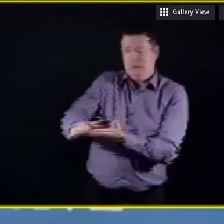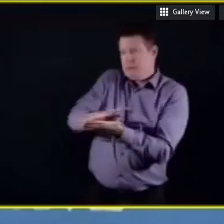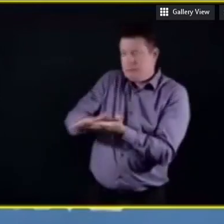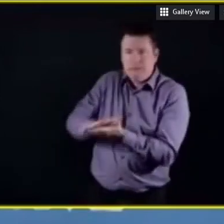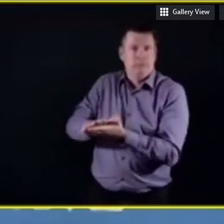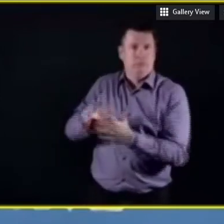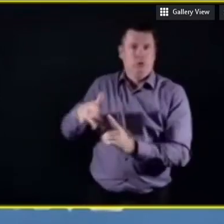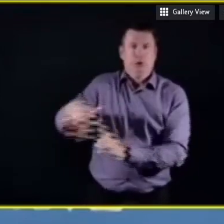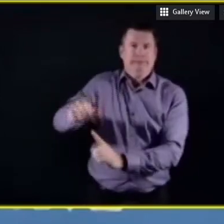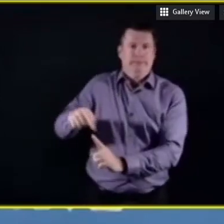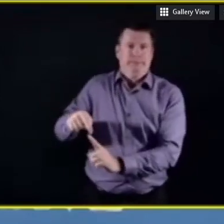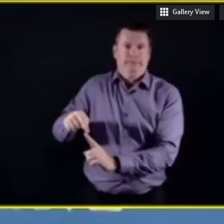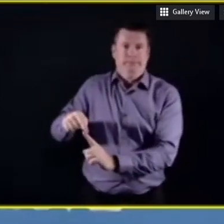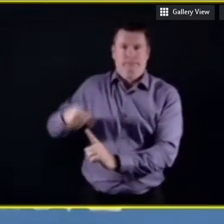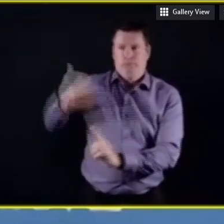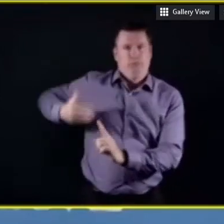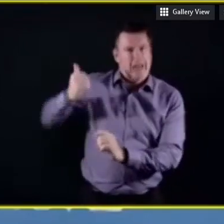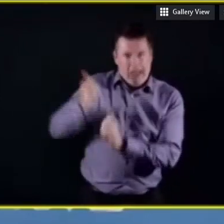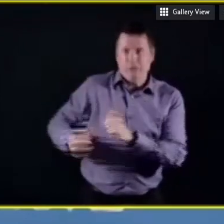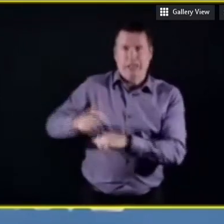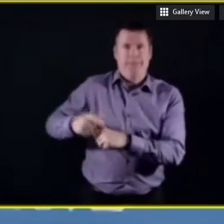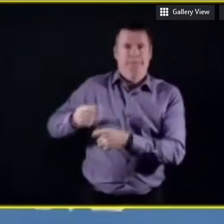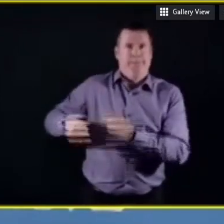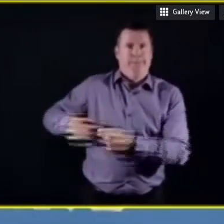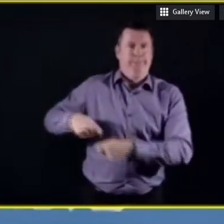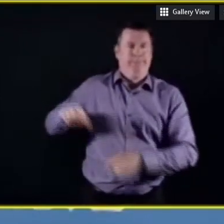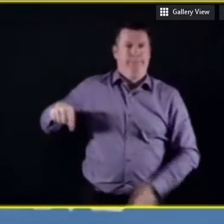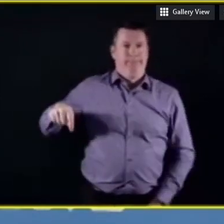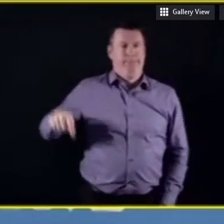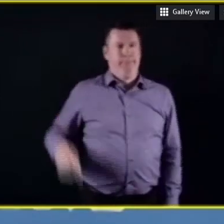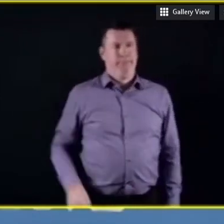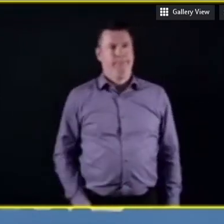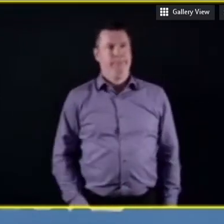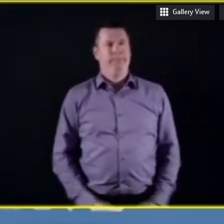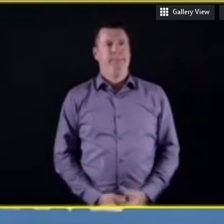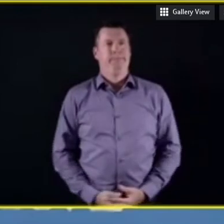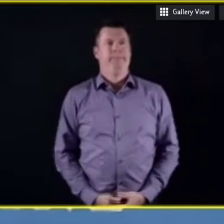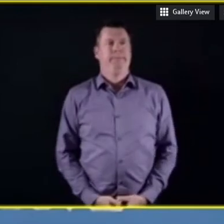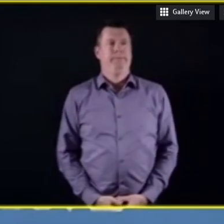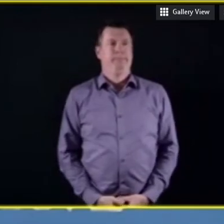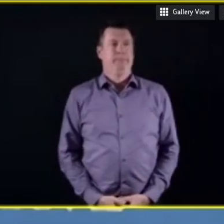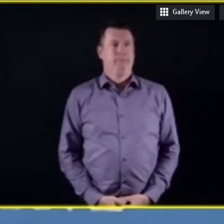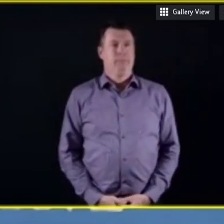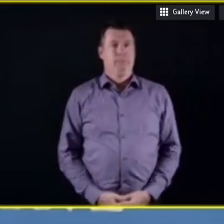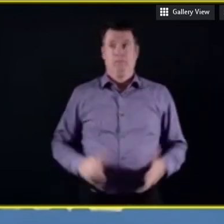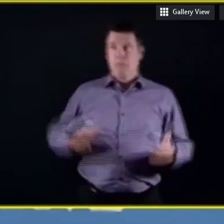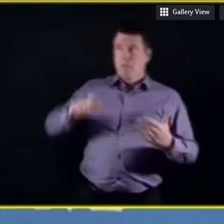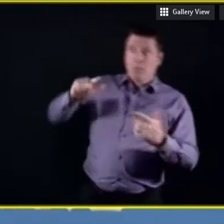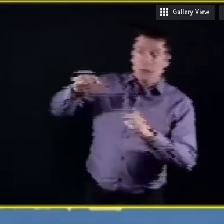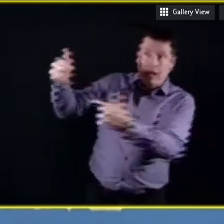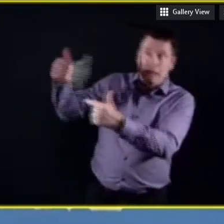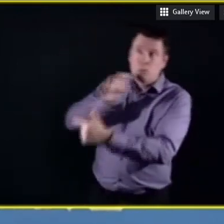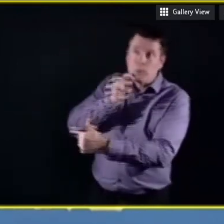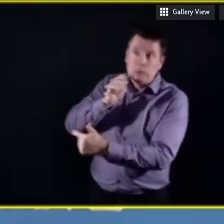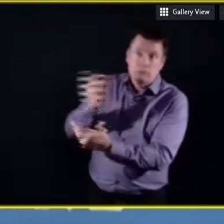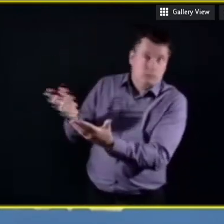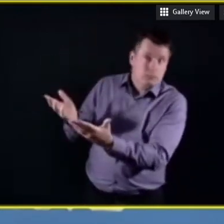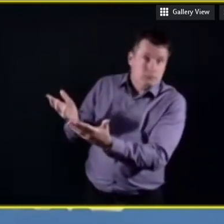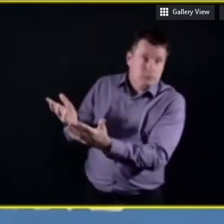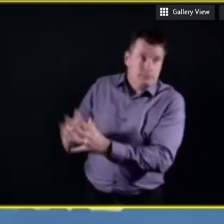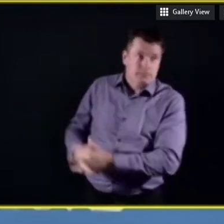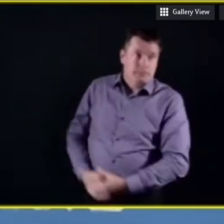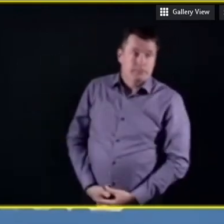that have joined the call that would like to ask a question. And if not, I'm going to ask one more question and then invite Dr. Cicilline,